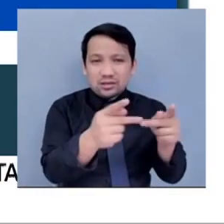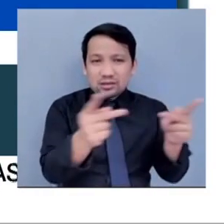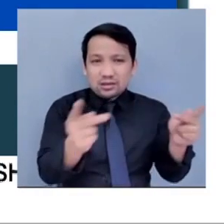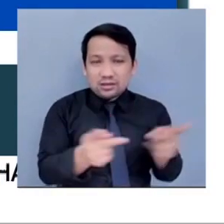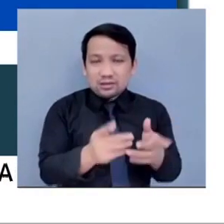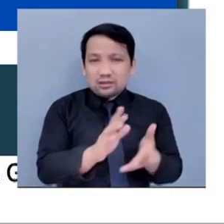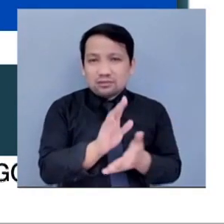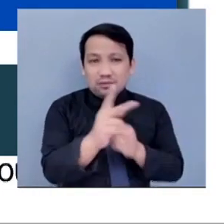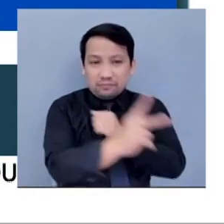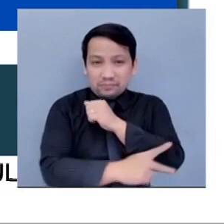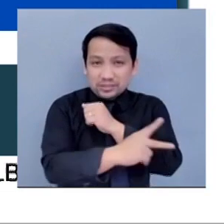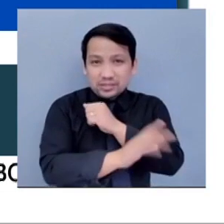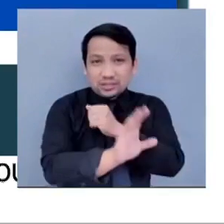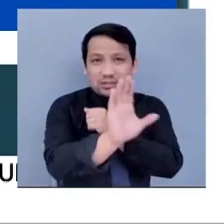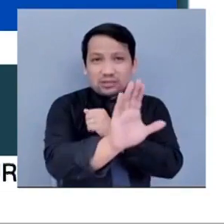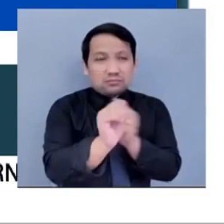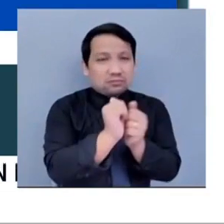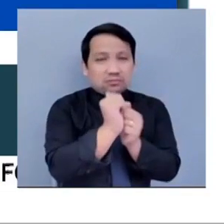where realistically,